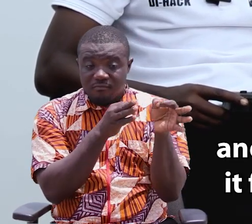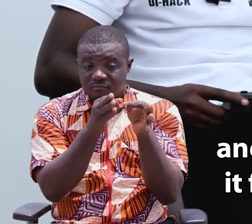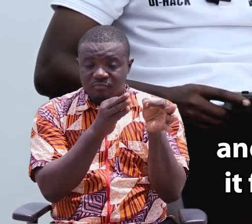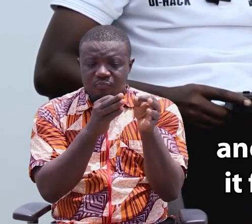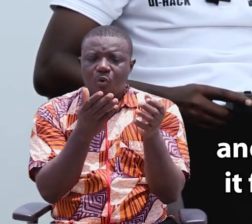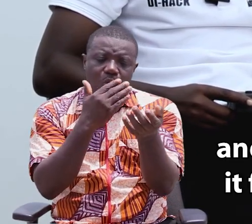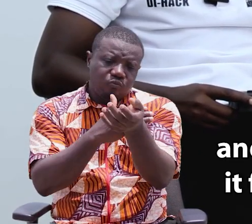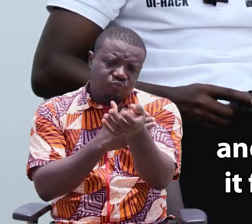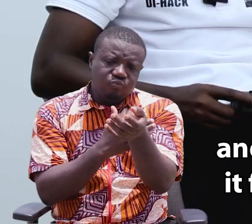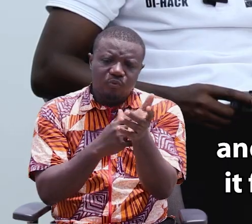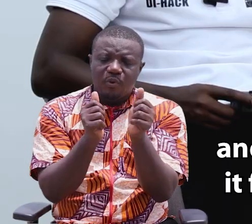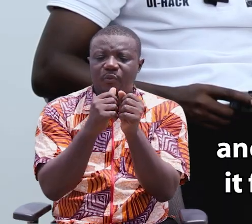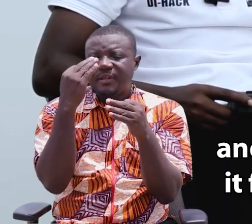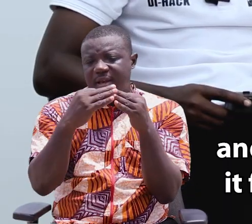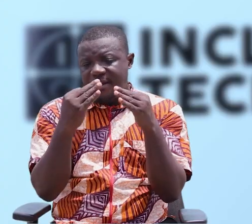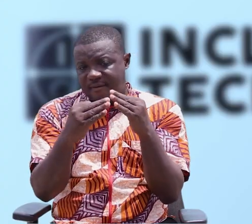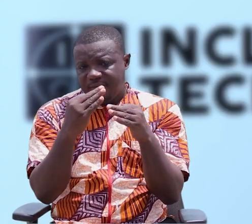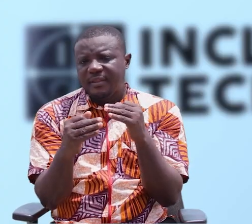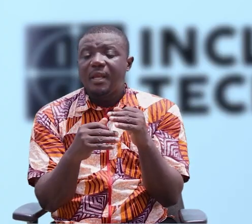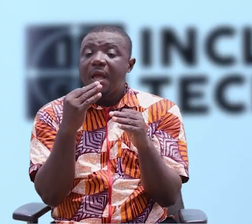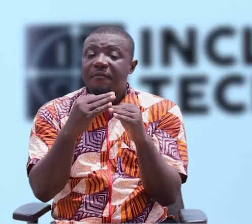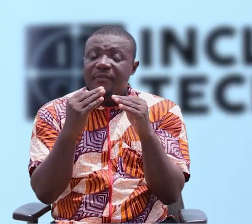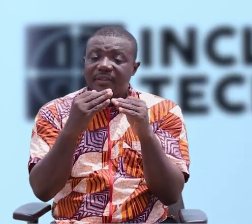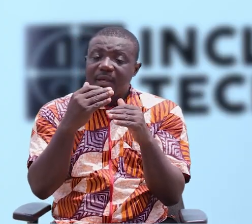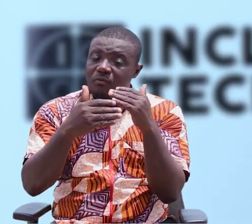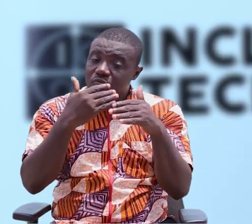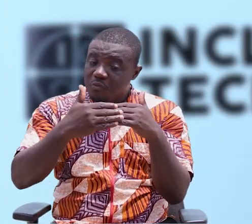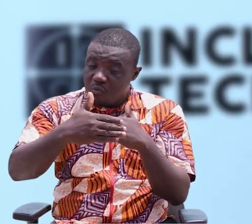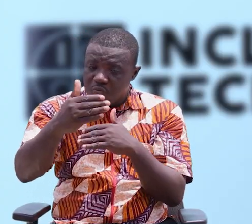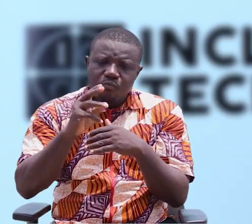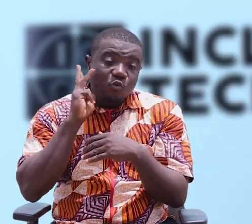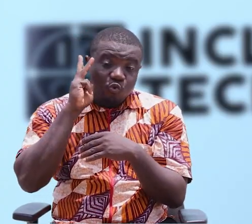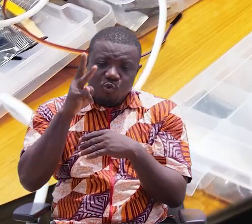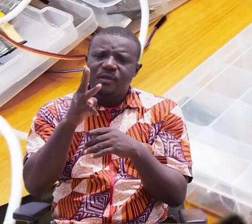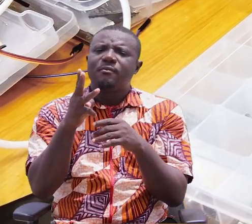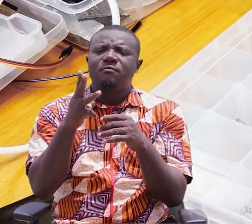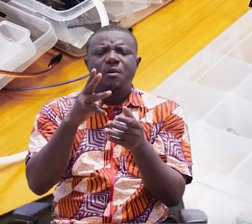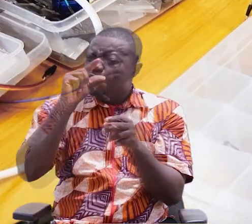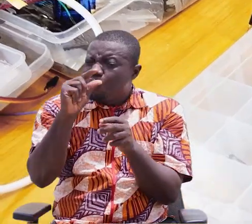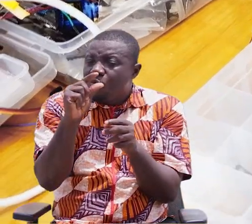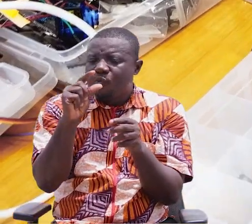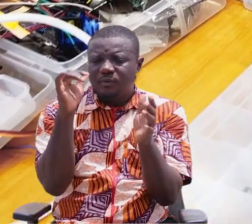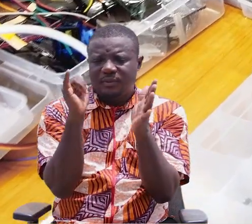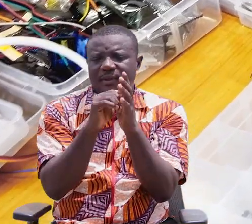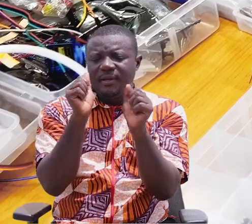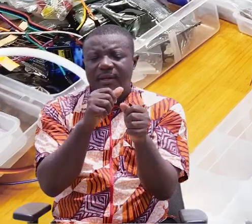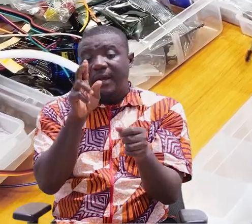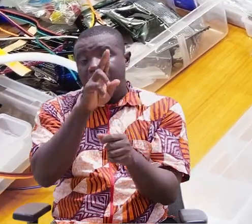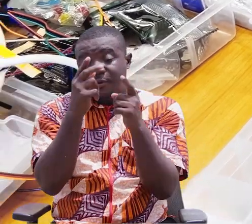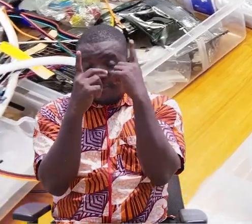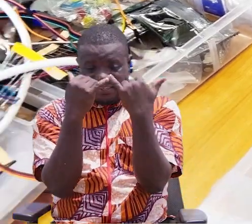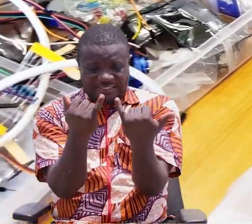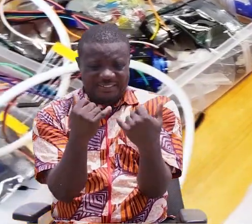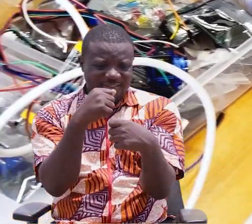it also for the final phase of the development. Final device, which will be coming out very soon, is going to be very small, since we are currently working on